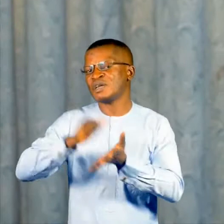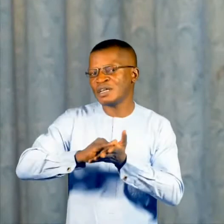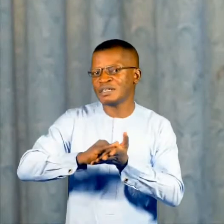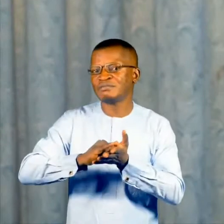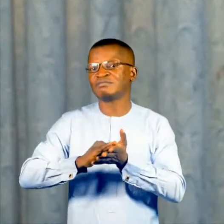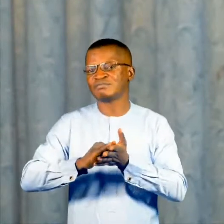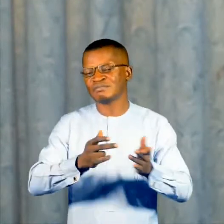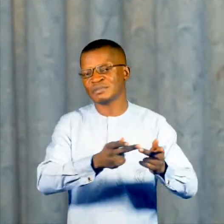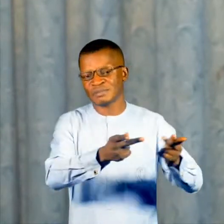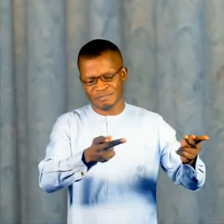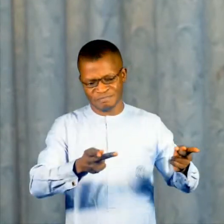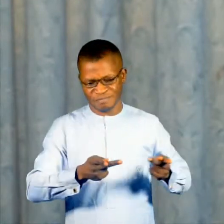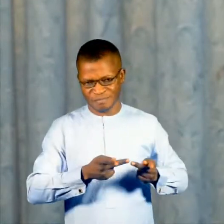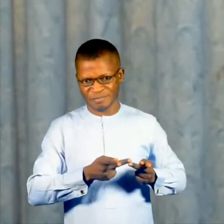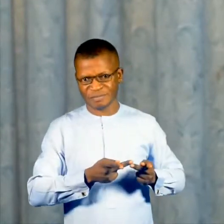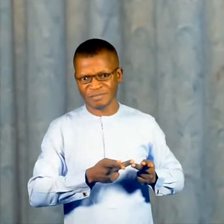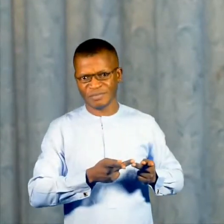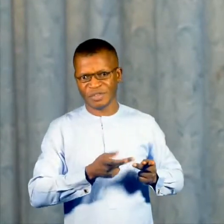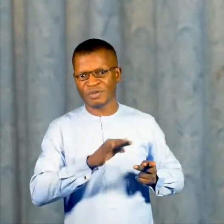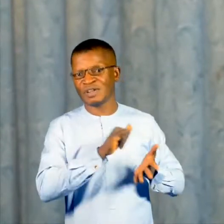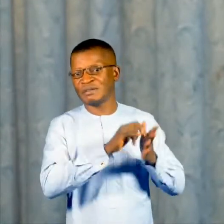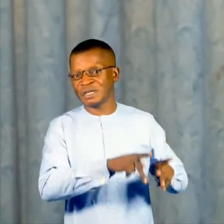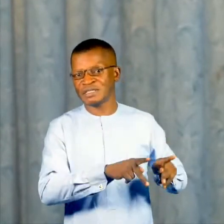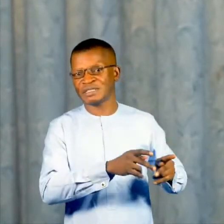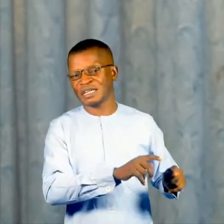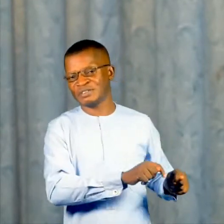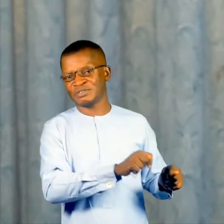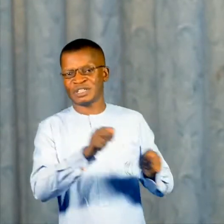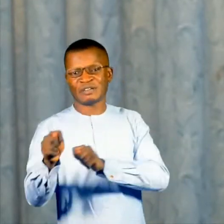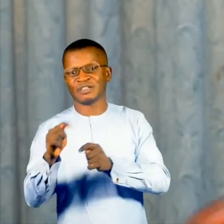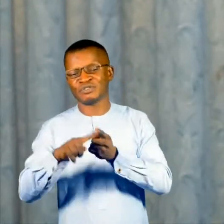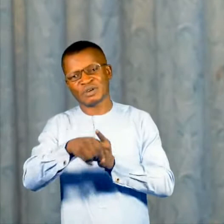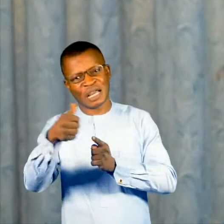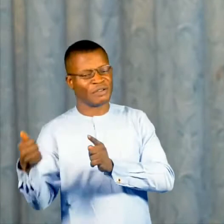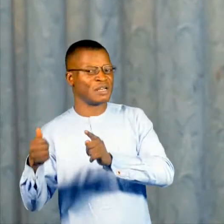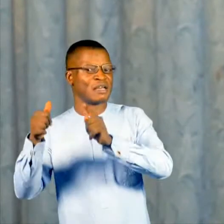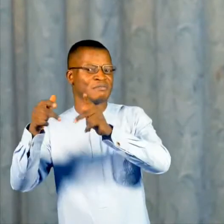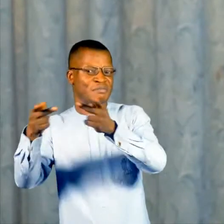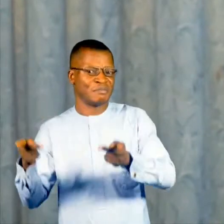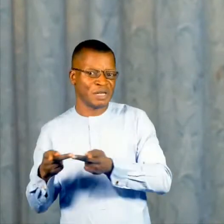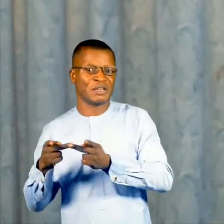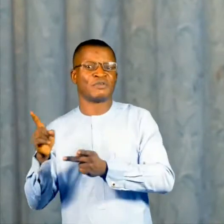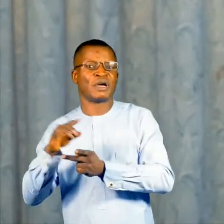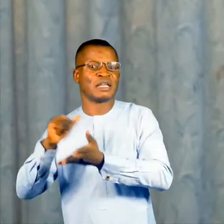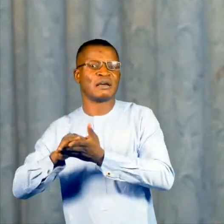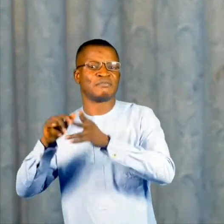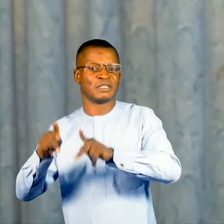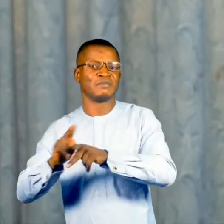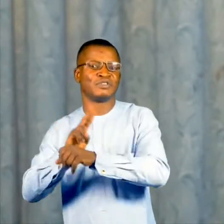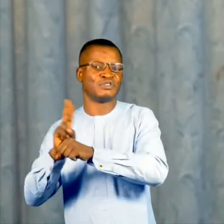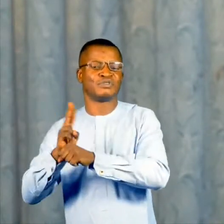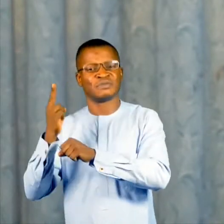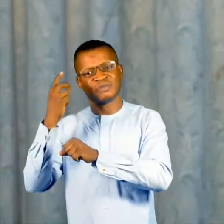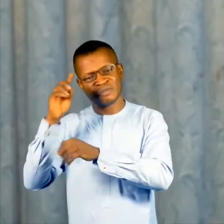that original place of abode to a different place where the person is exploited